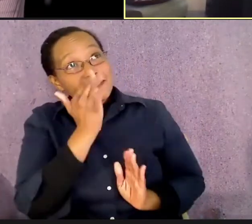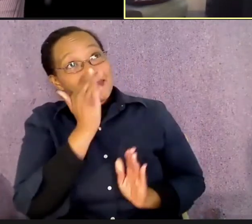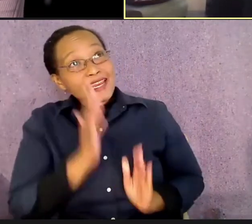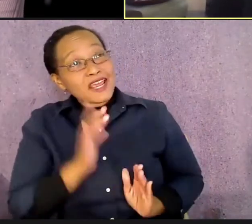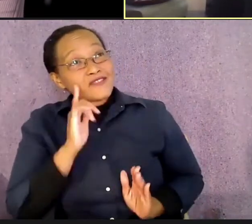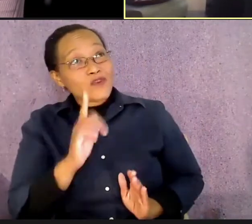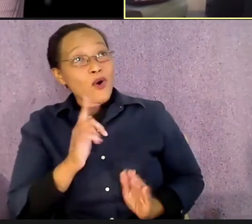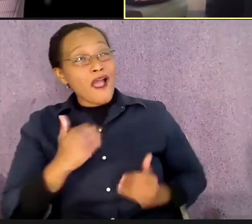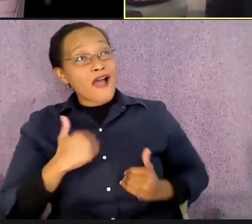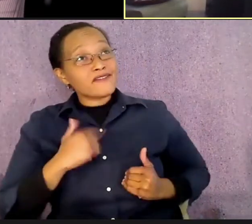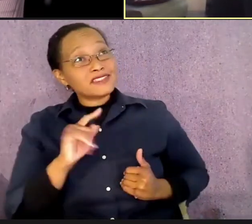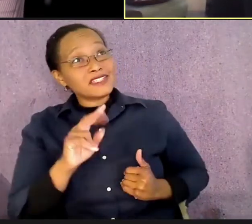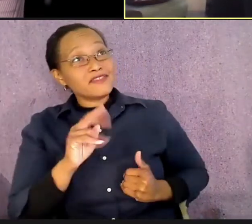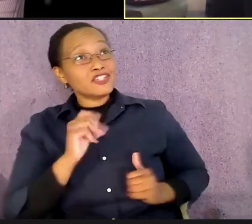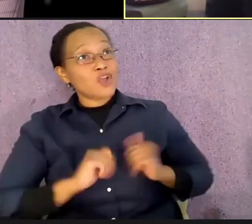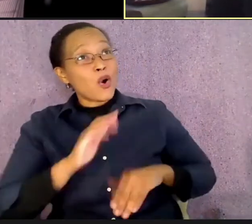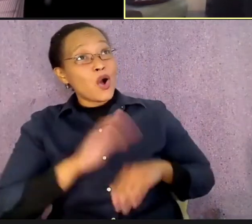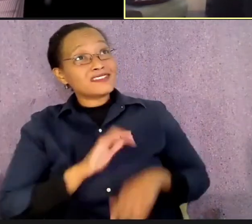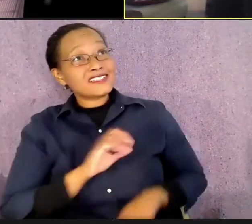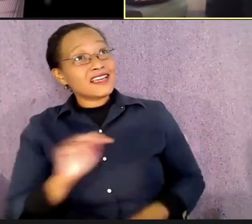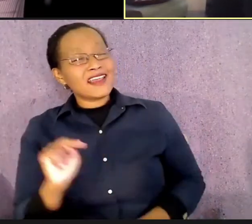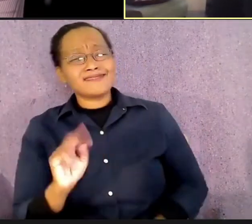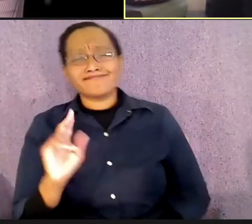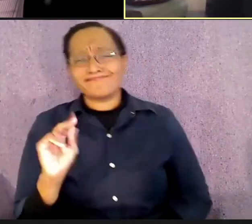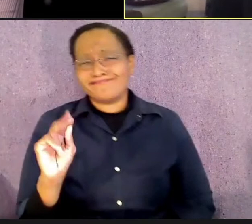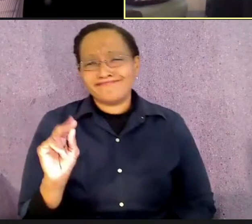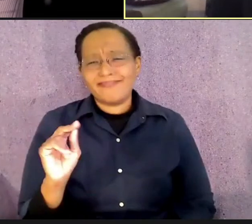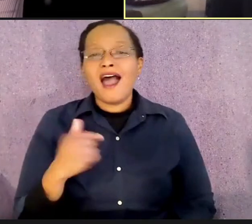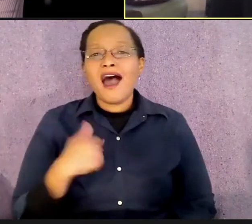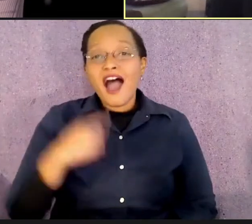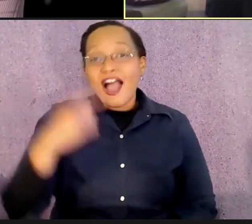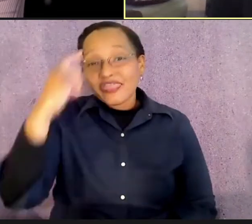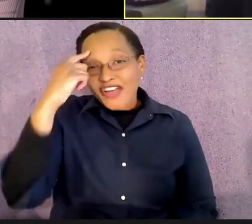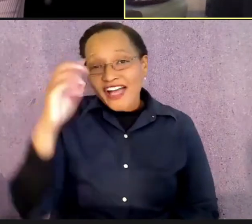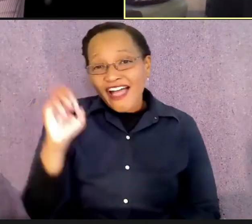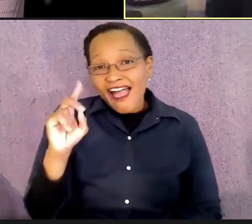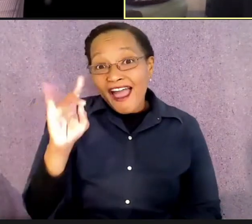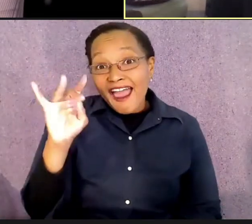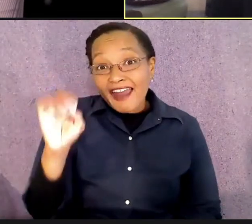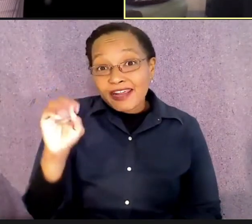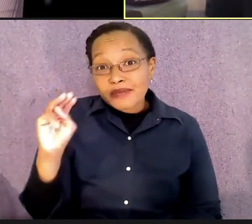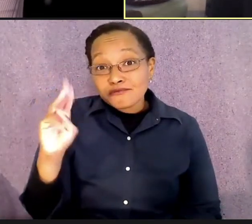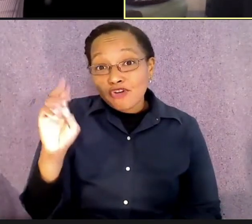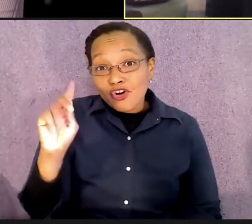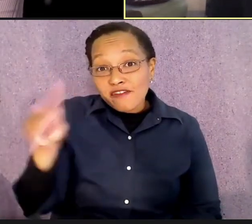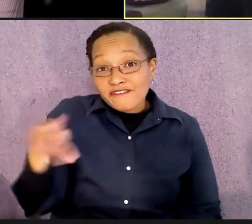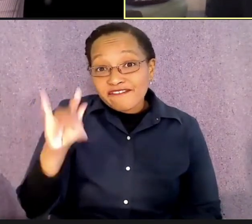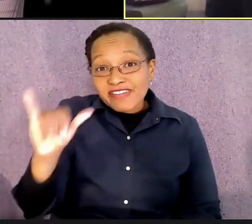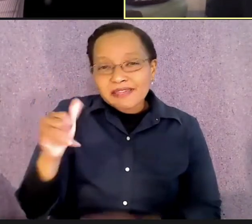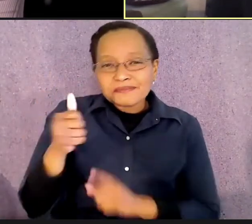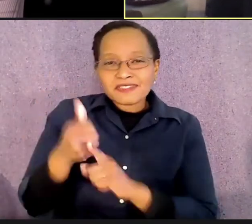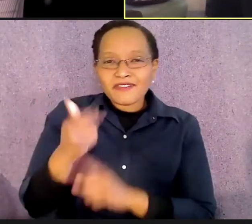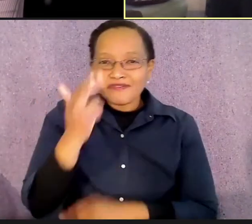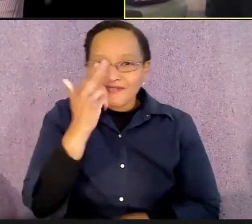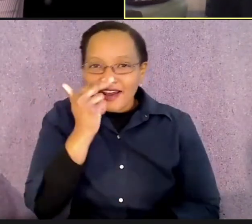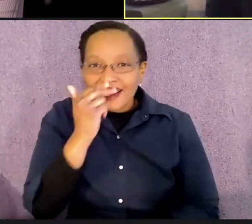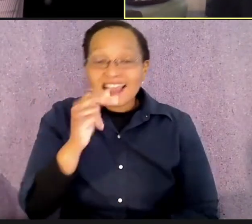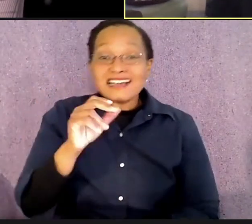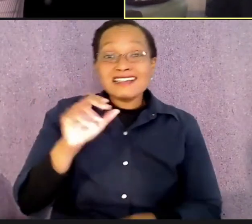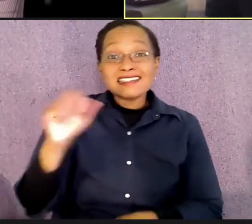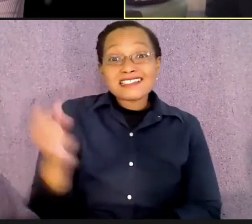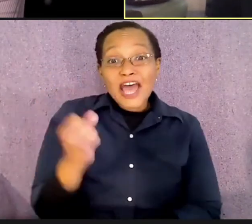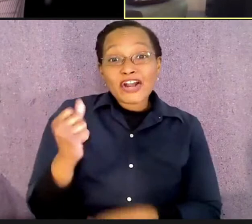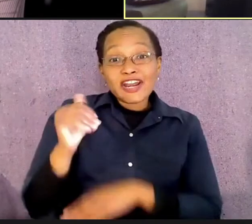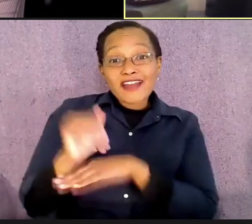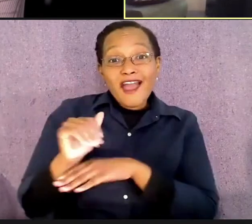conceived of. I was a little kid going, Eddie Murphy is funny, Saturday Night Live is funny, I want to do that. And the thing that I think I did a good